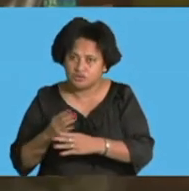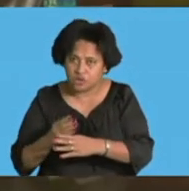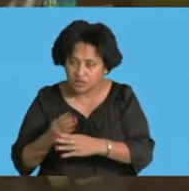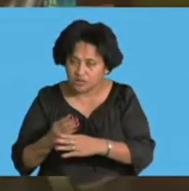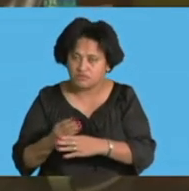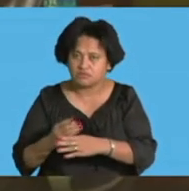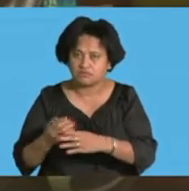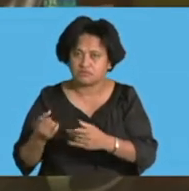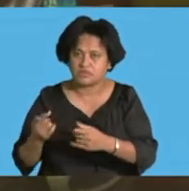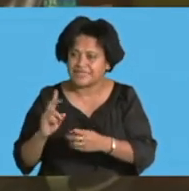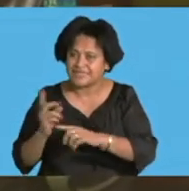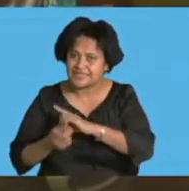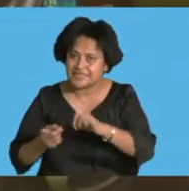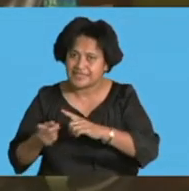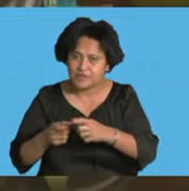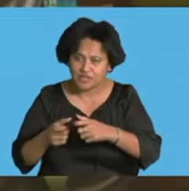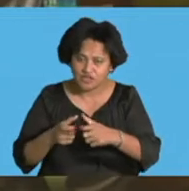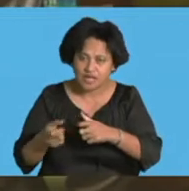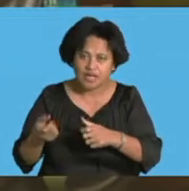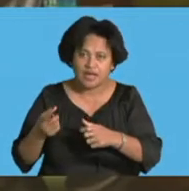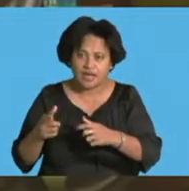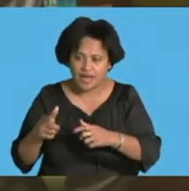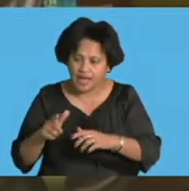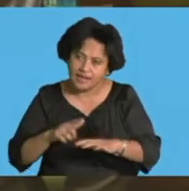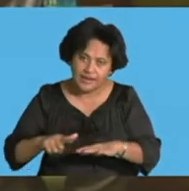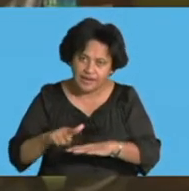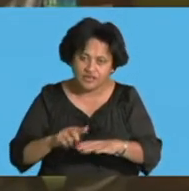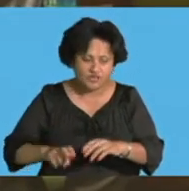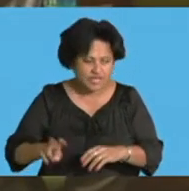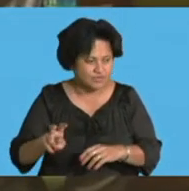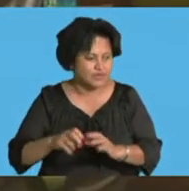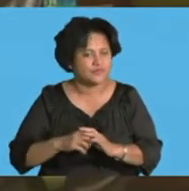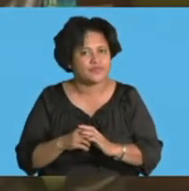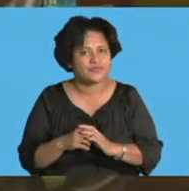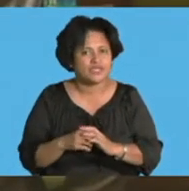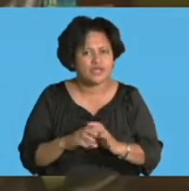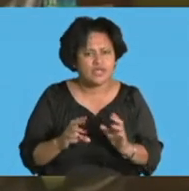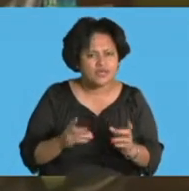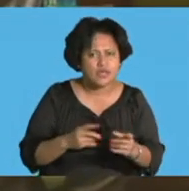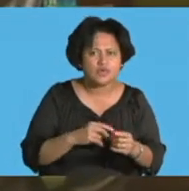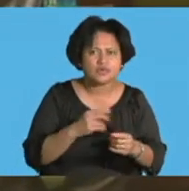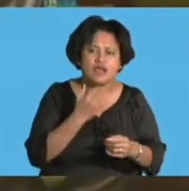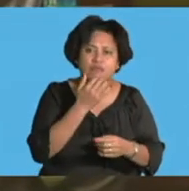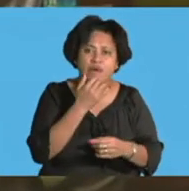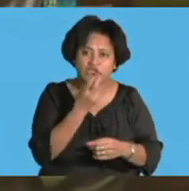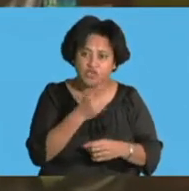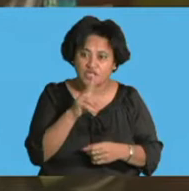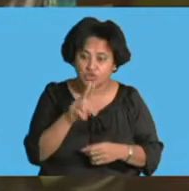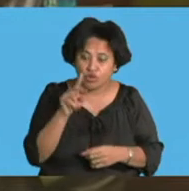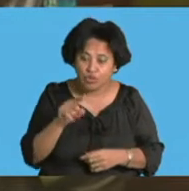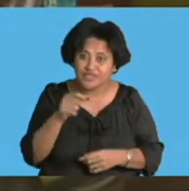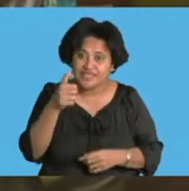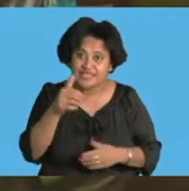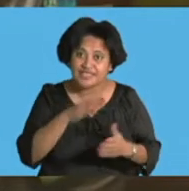meteorological services, and land transport sector. Mr. Speaker, say an amount of $22.6 million has